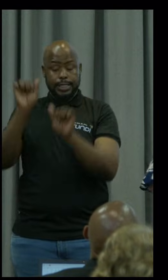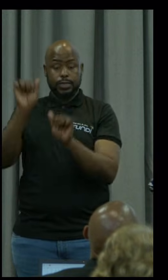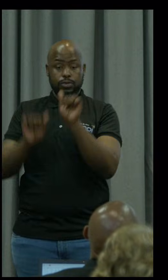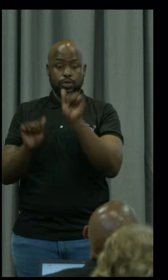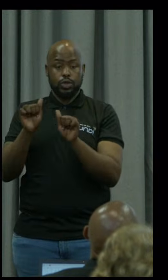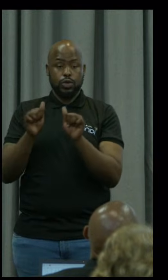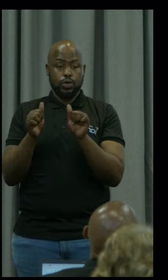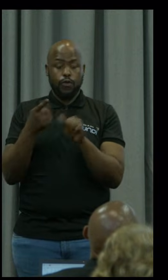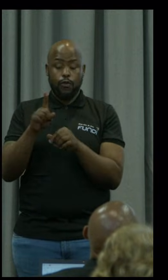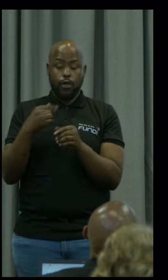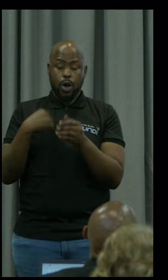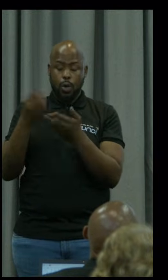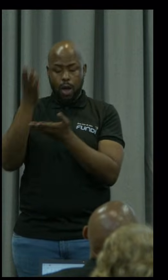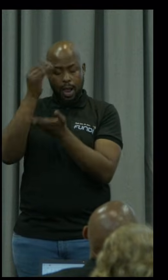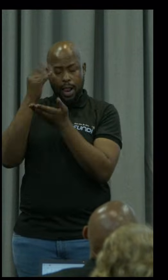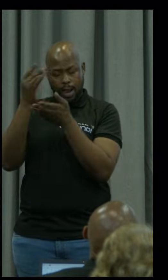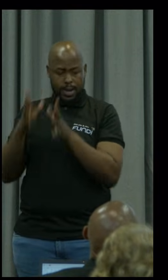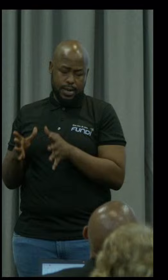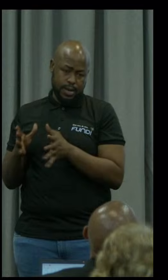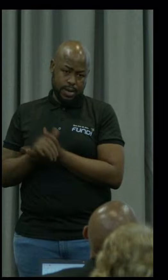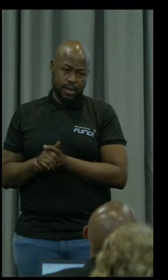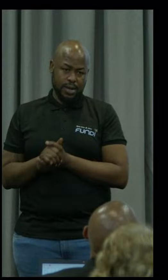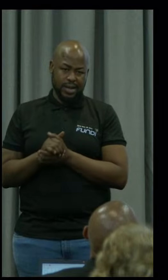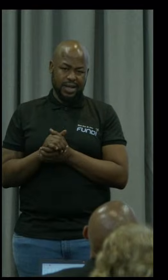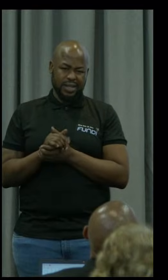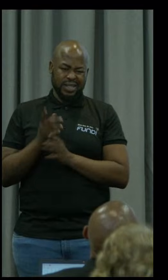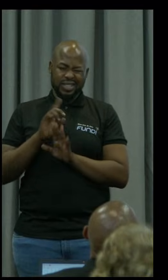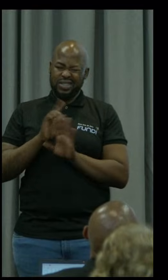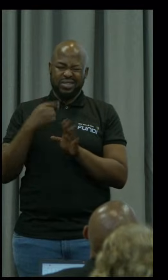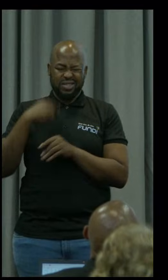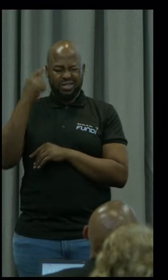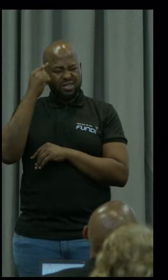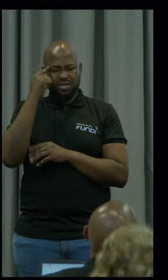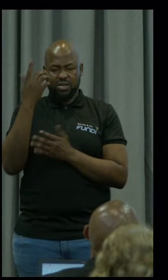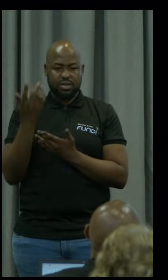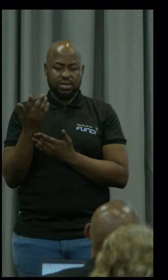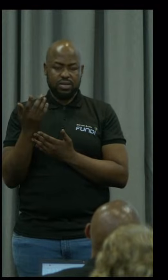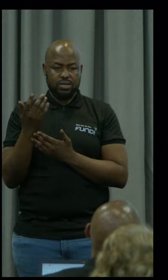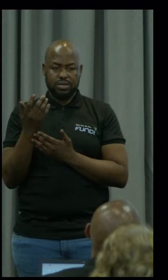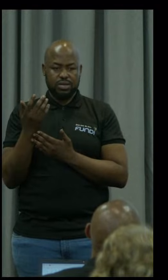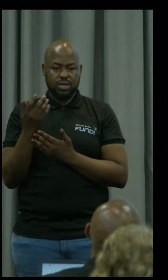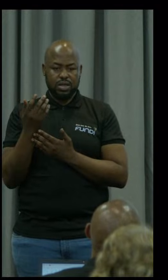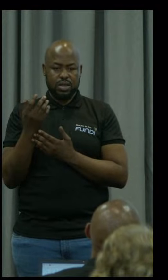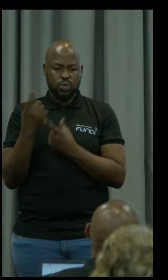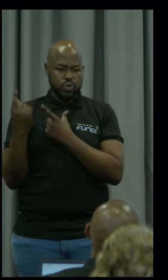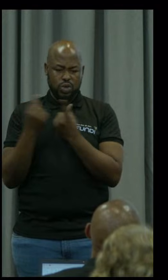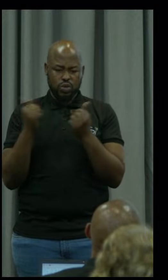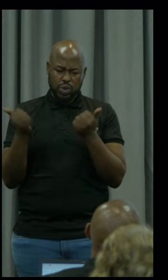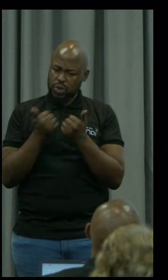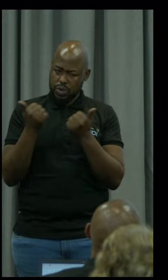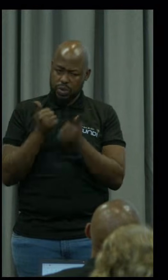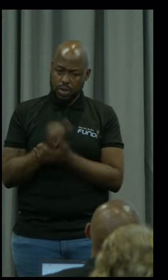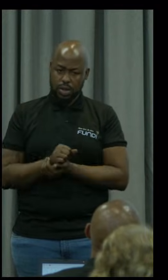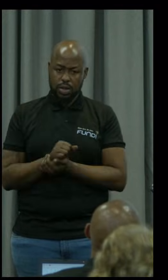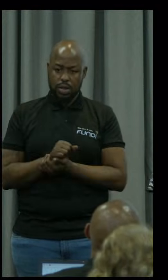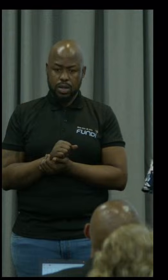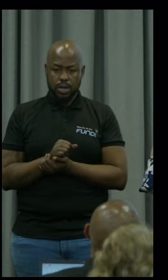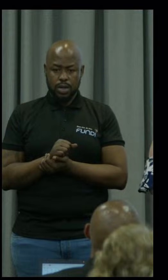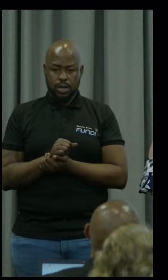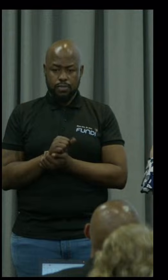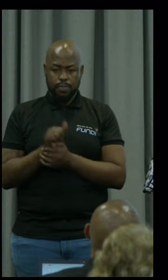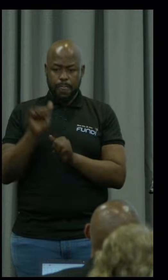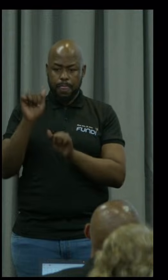our learners is, I don't think is, we're not doing justice here. The